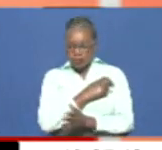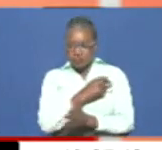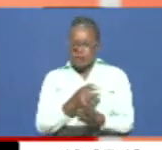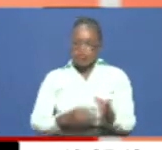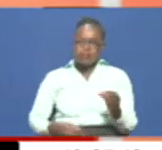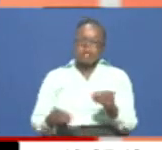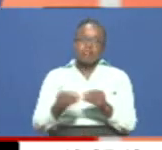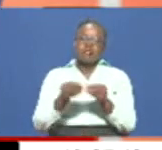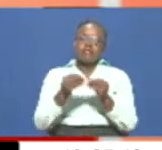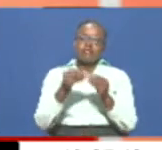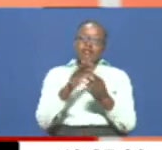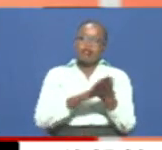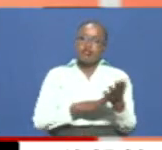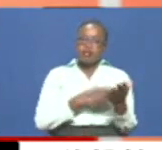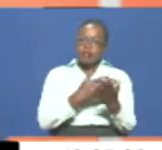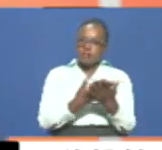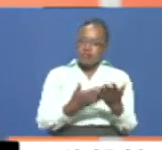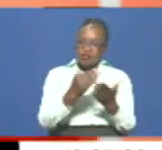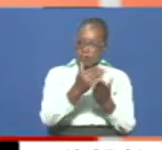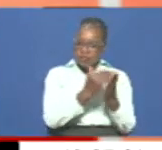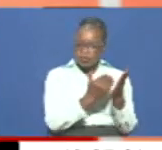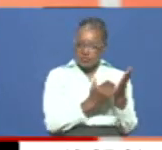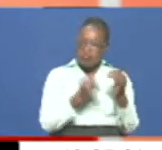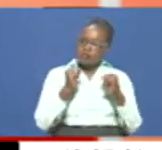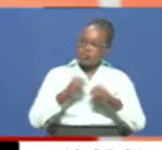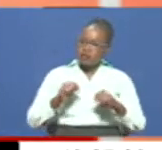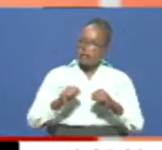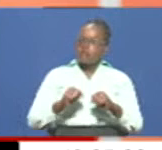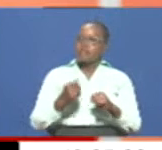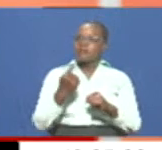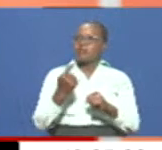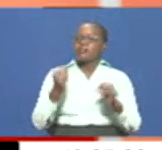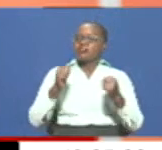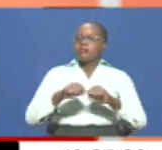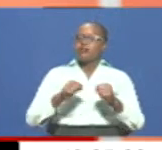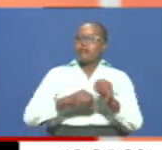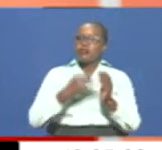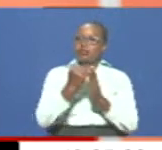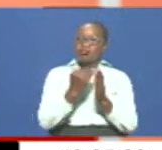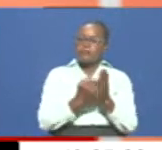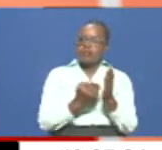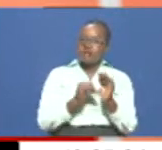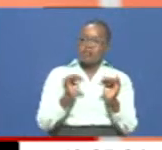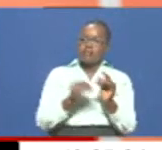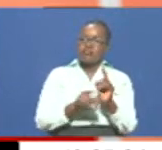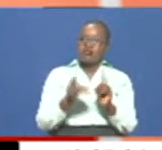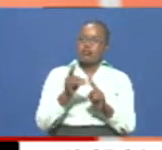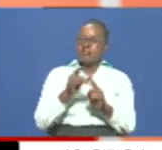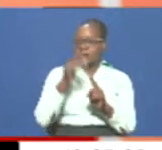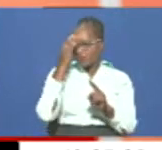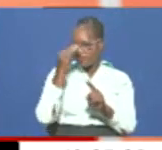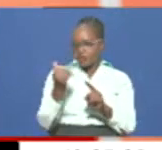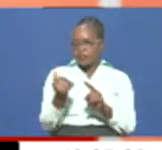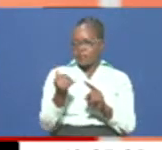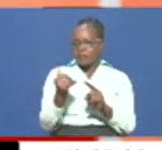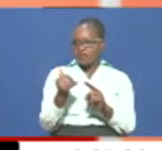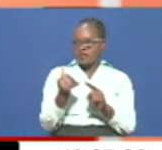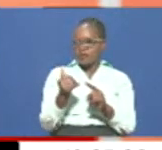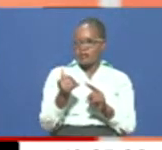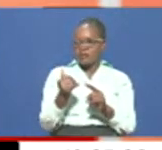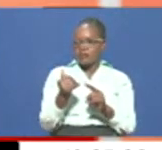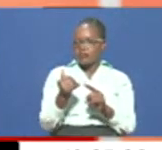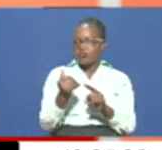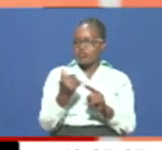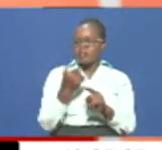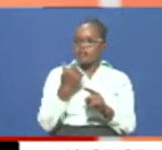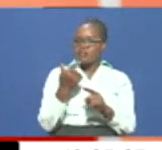program, an agreeable program, and one of the agreeable program was a new date. Why? Because we have to run back and see what are